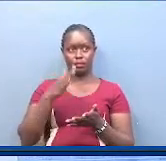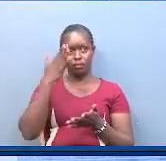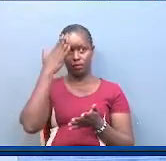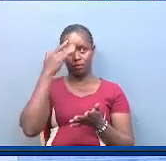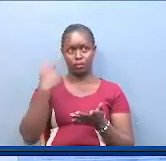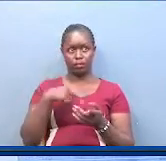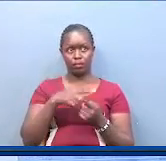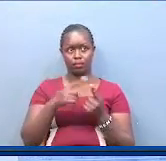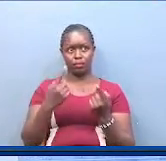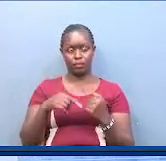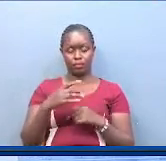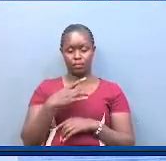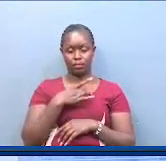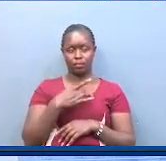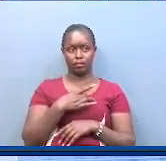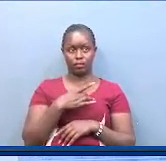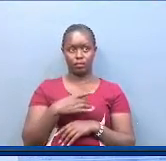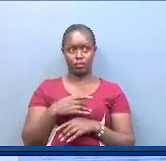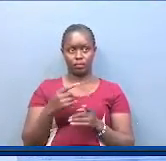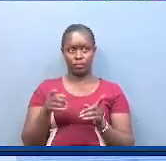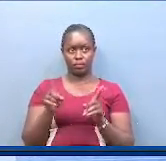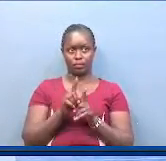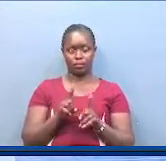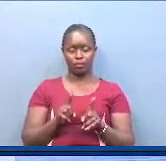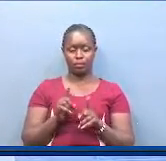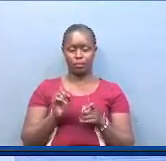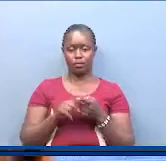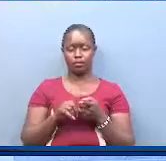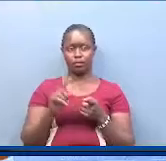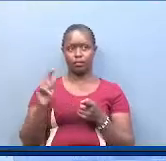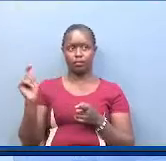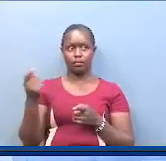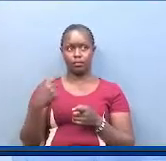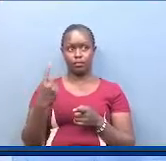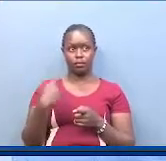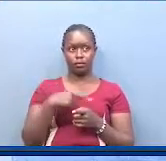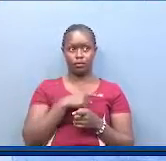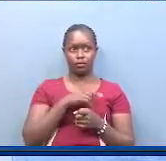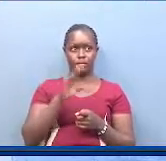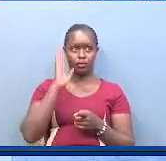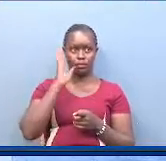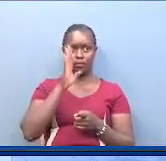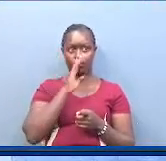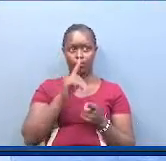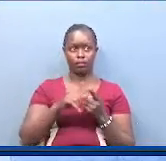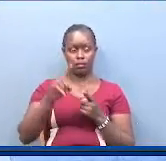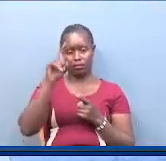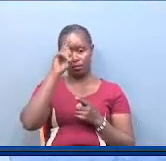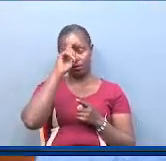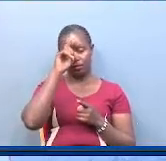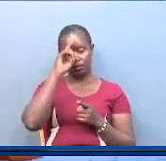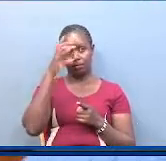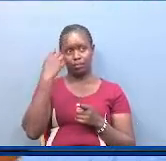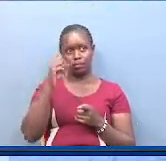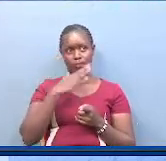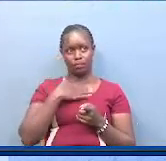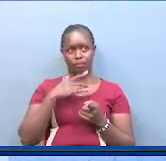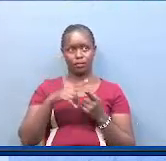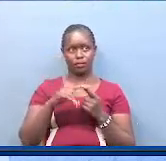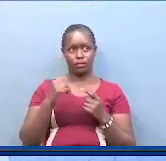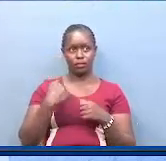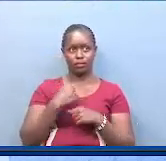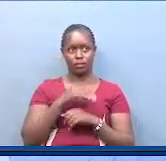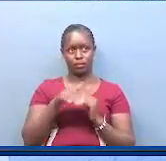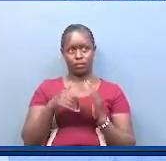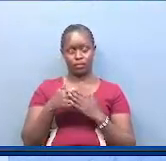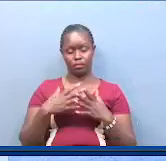to come and visit the Kabarak of Kenya, will be Eldoret. So we would like to welcome all